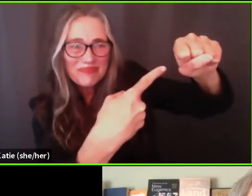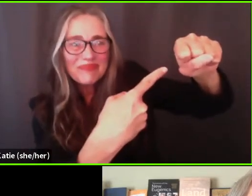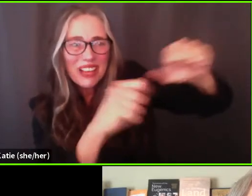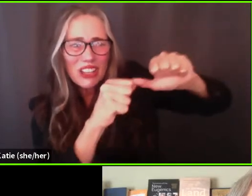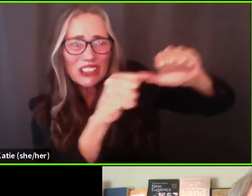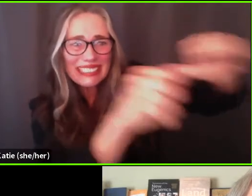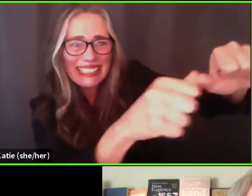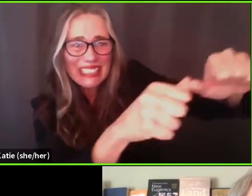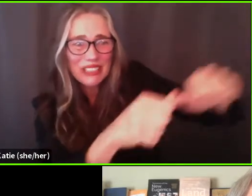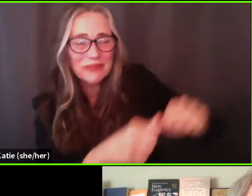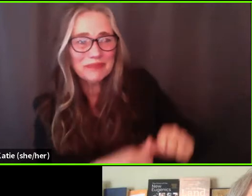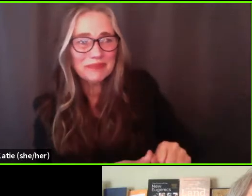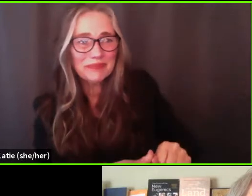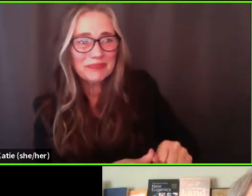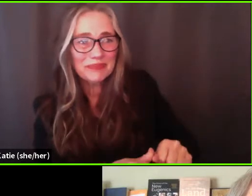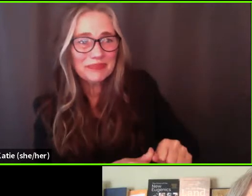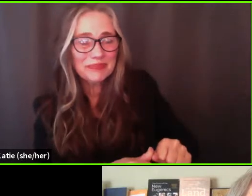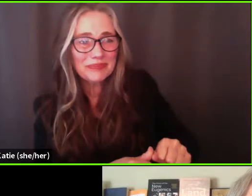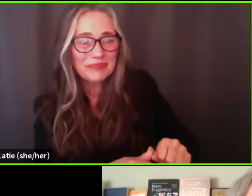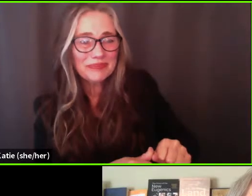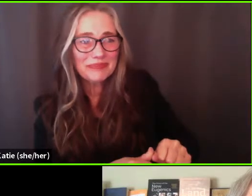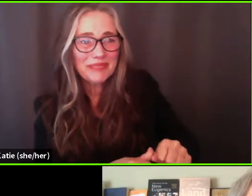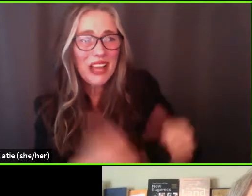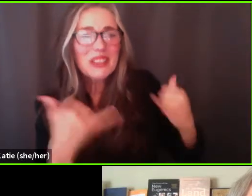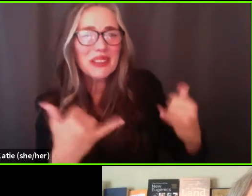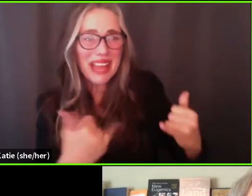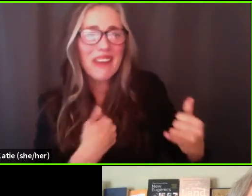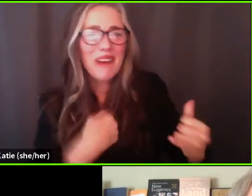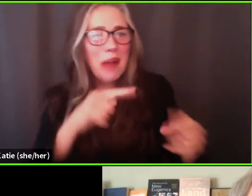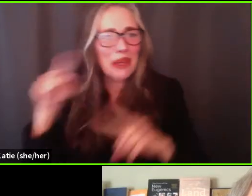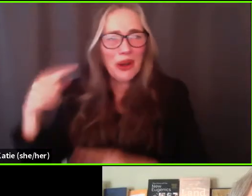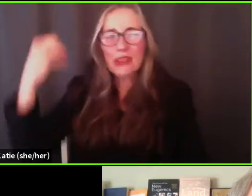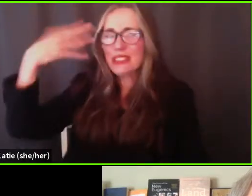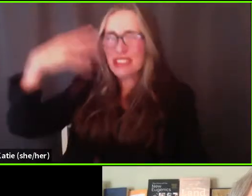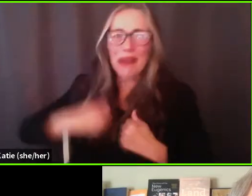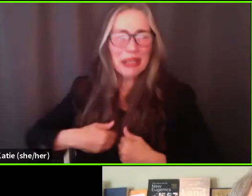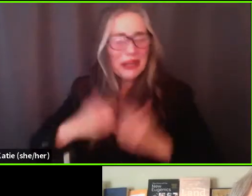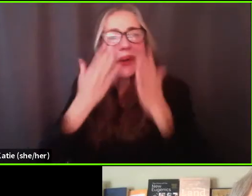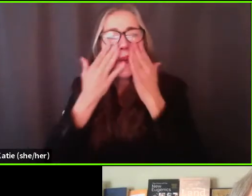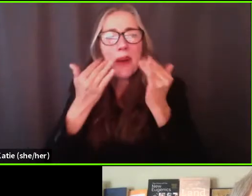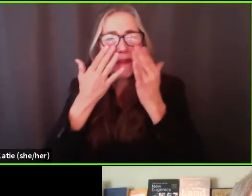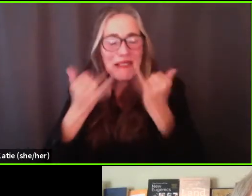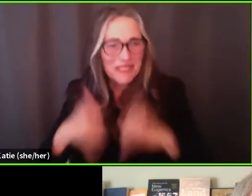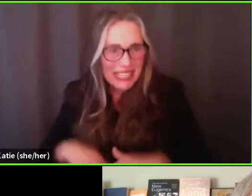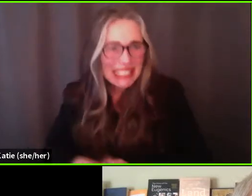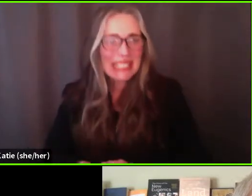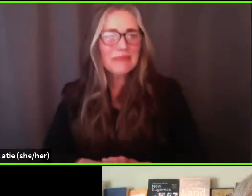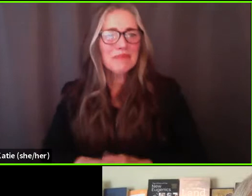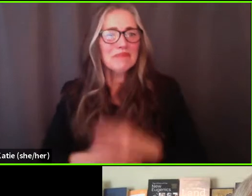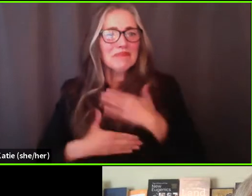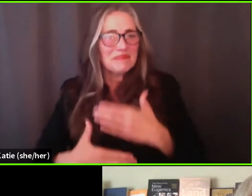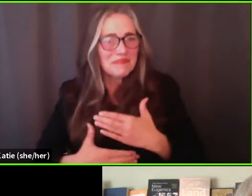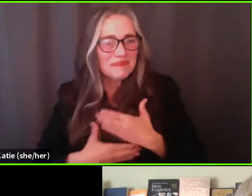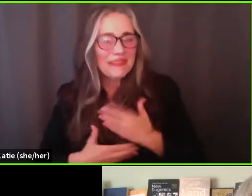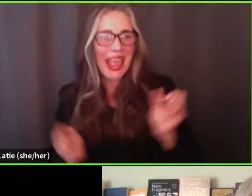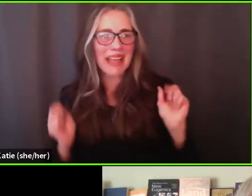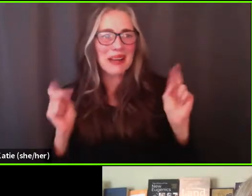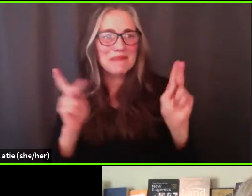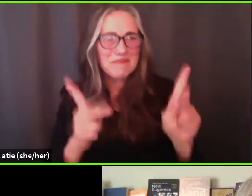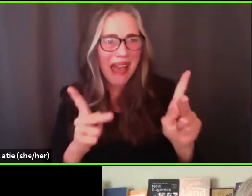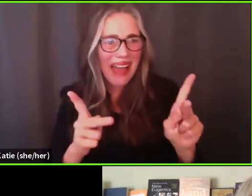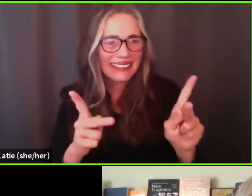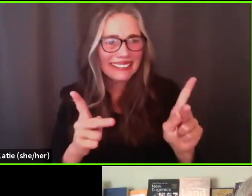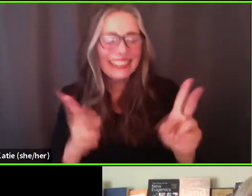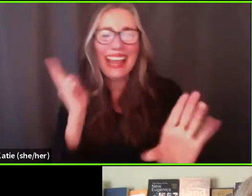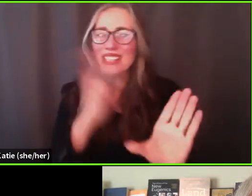and join the rest of you and it's just such an honor that this community exists and that people are fighting the most important fight thank